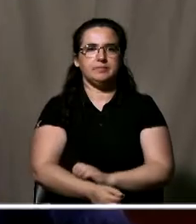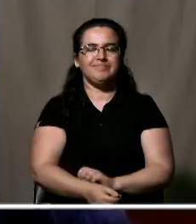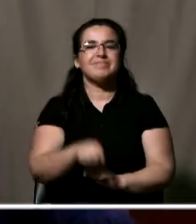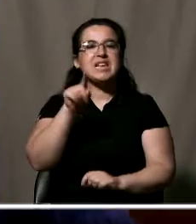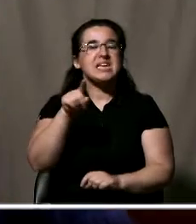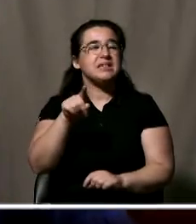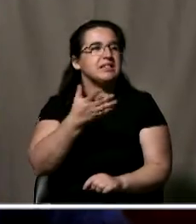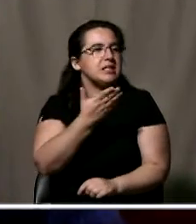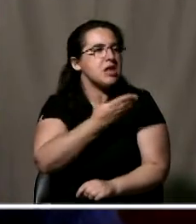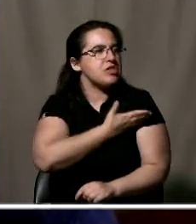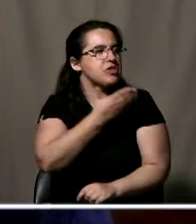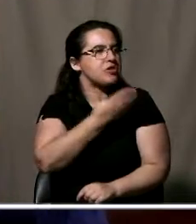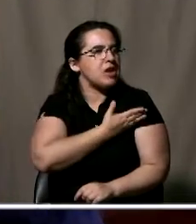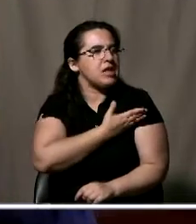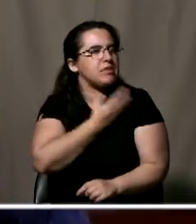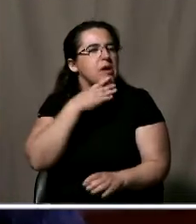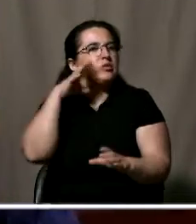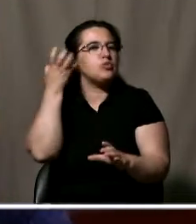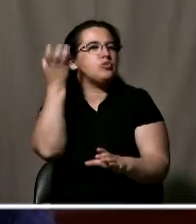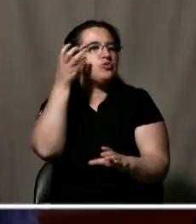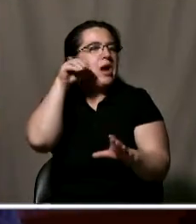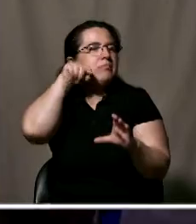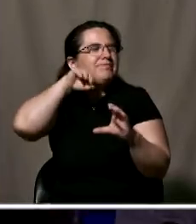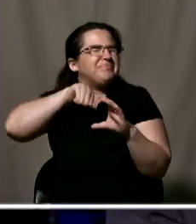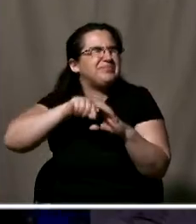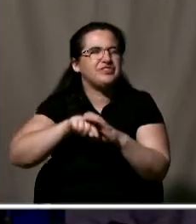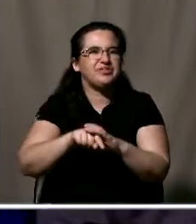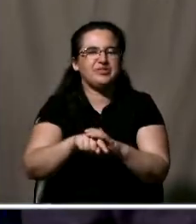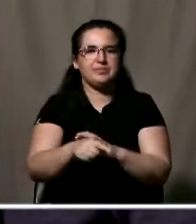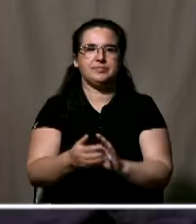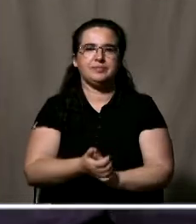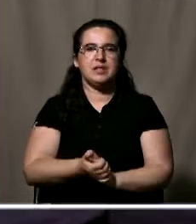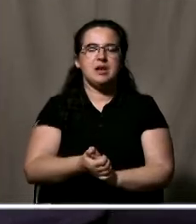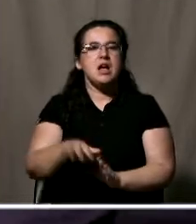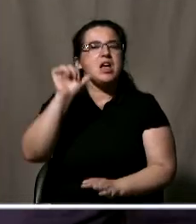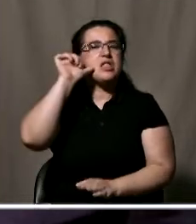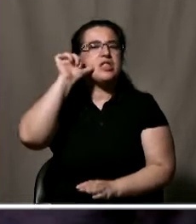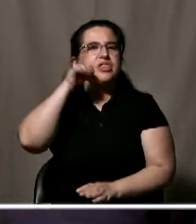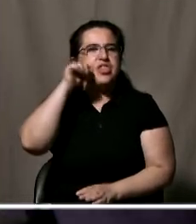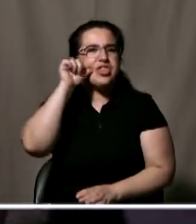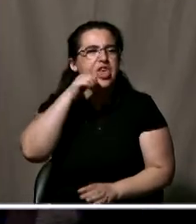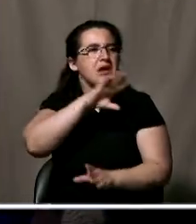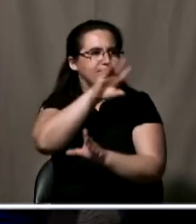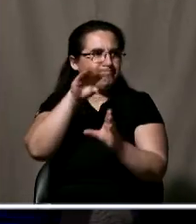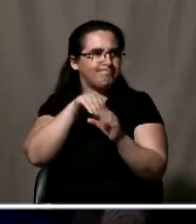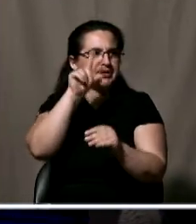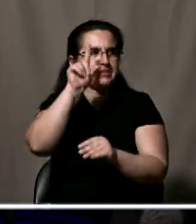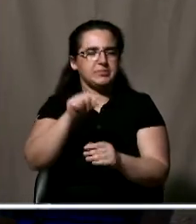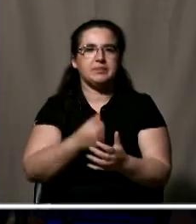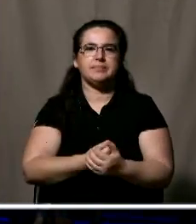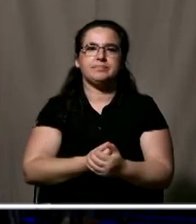E ele está muito, muito envolvido numa cultura de drogas. Deeply involved with alcohol. Muito envolvido com álcool. We've